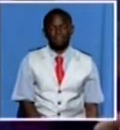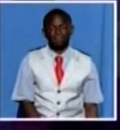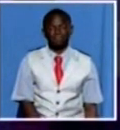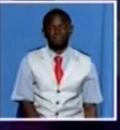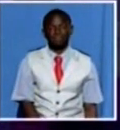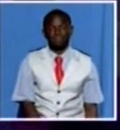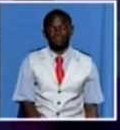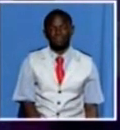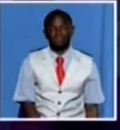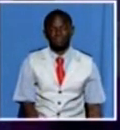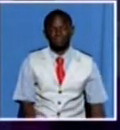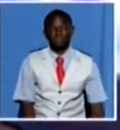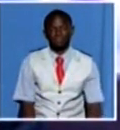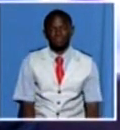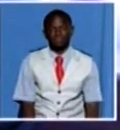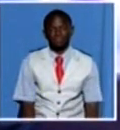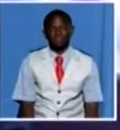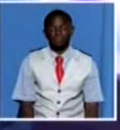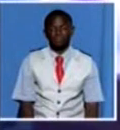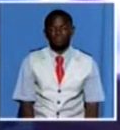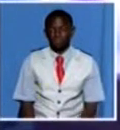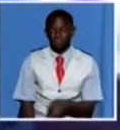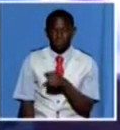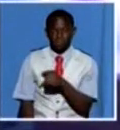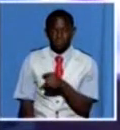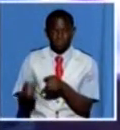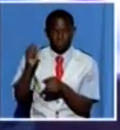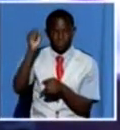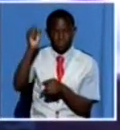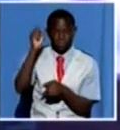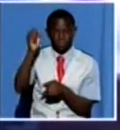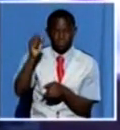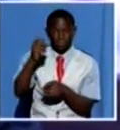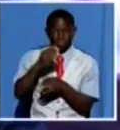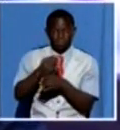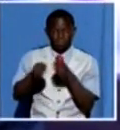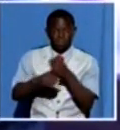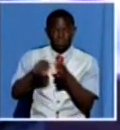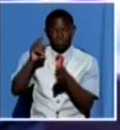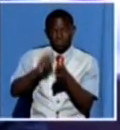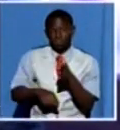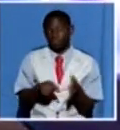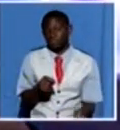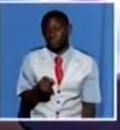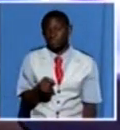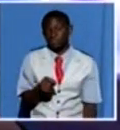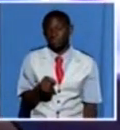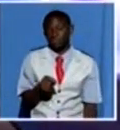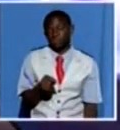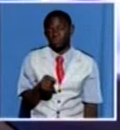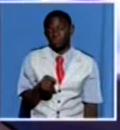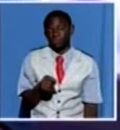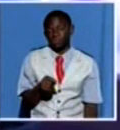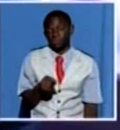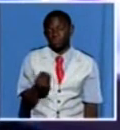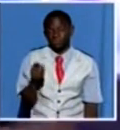And the cost justification for Michael Chirufyasata. And this I made because they were demanding, and Zambians have been